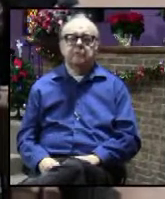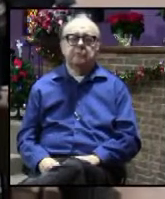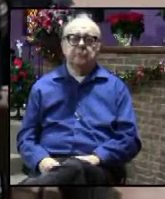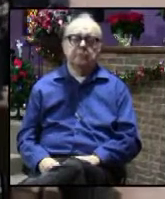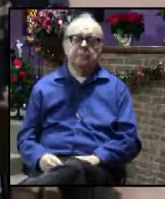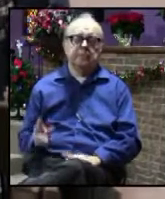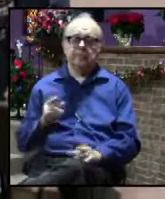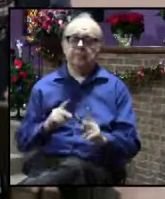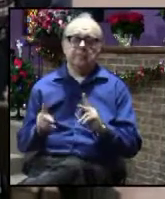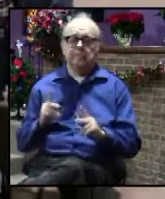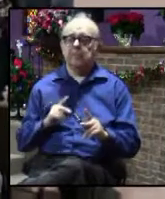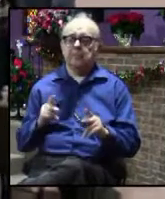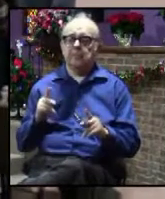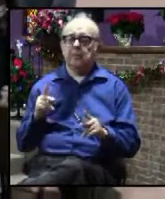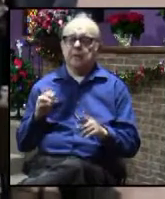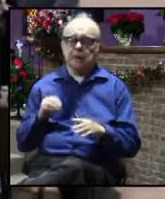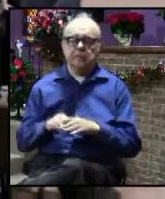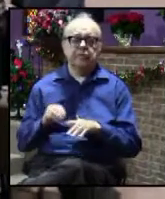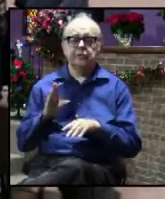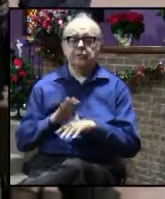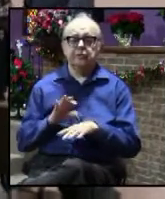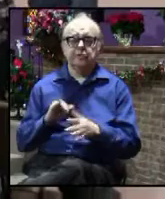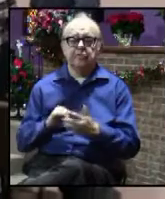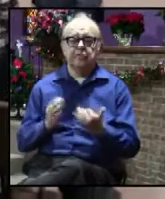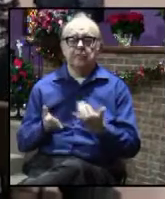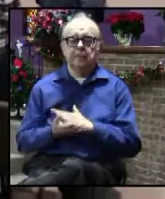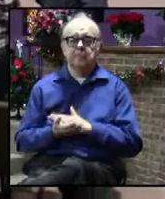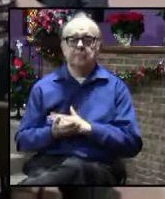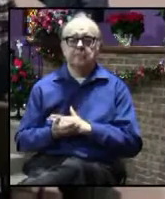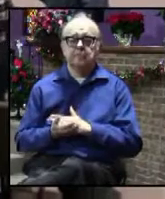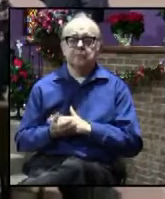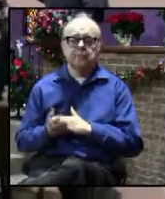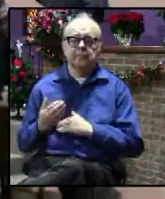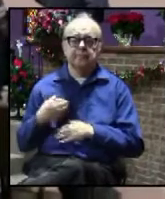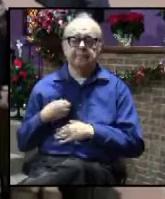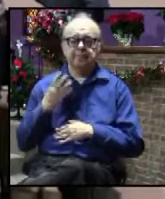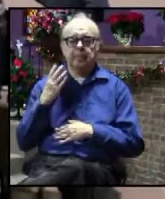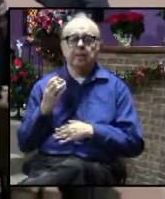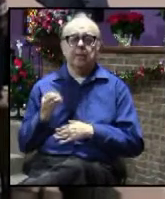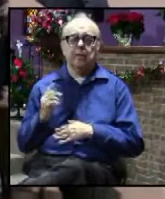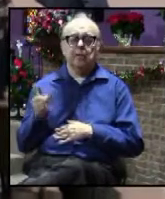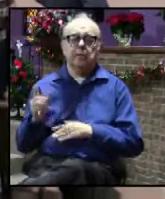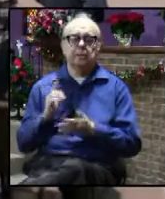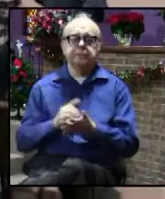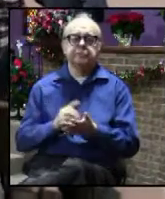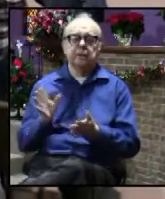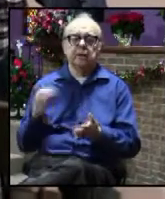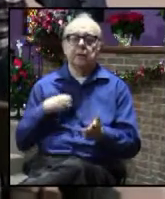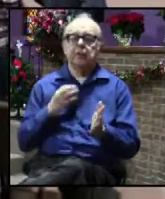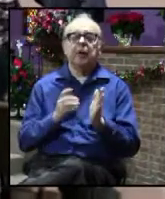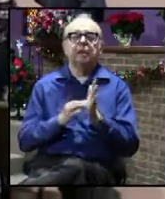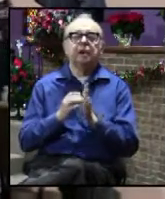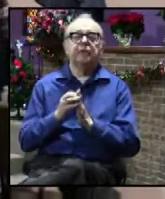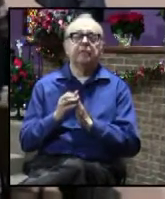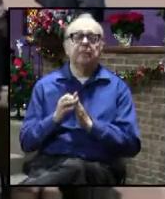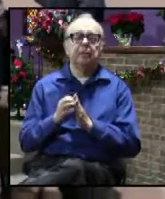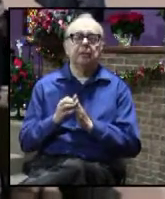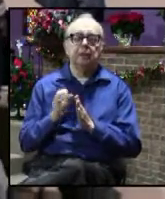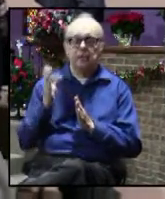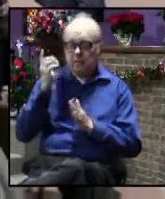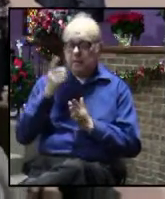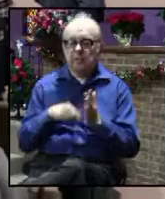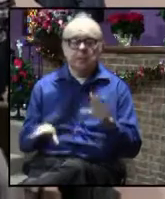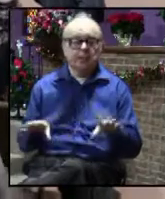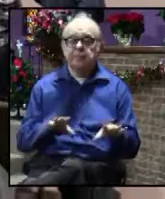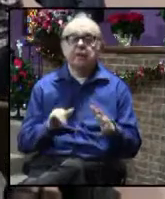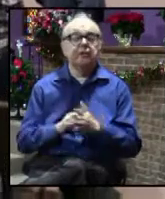There are people that's in this congregation this morning that have gone to the doctor and the doctor says you got cancer. Guess what? Been there and done